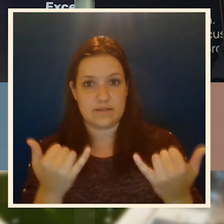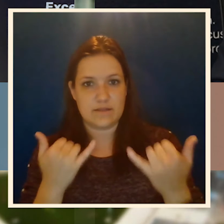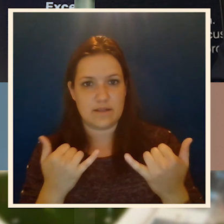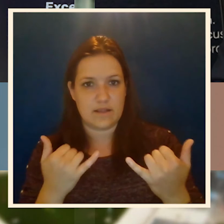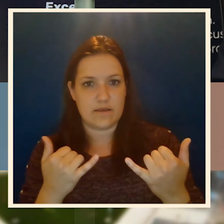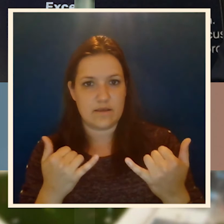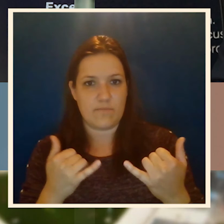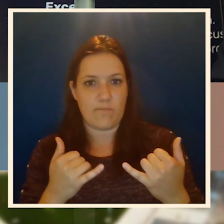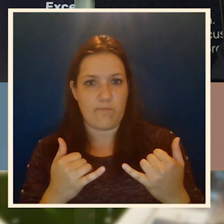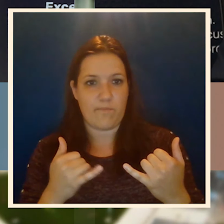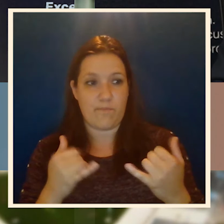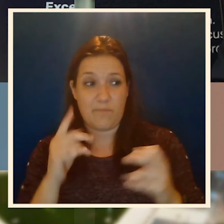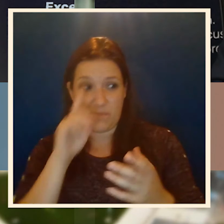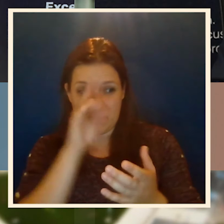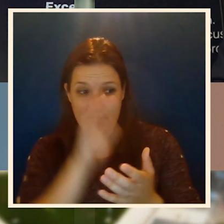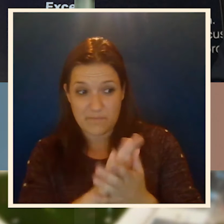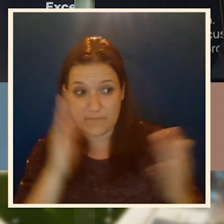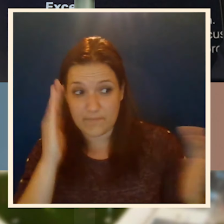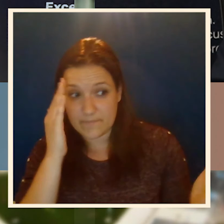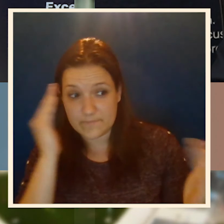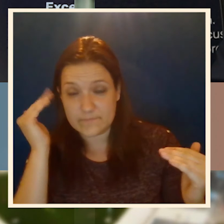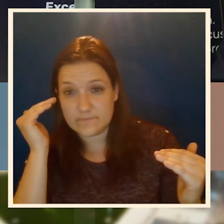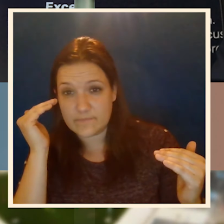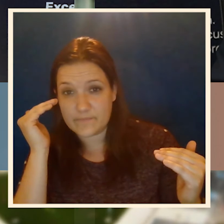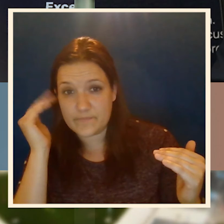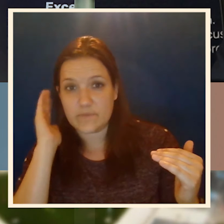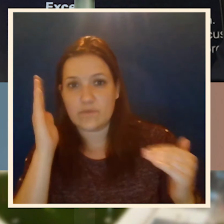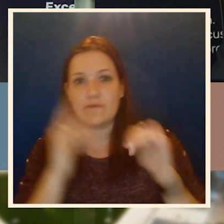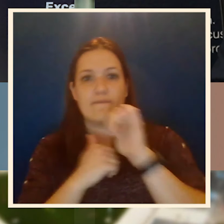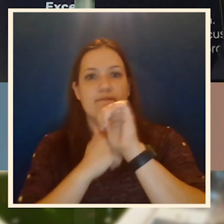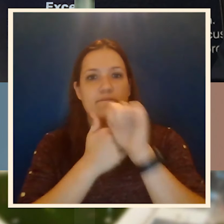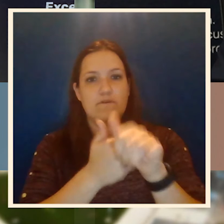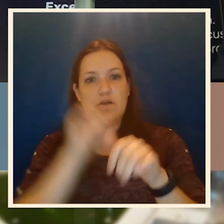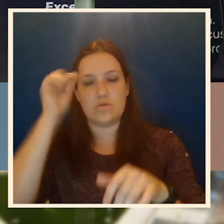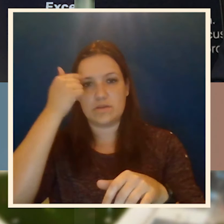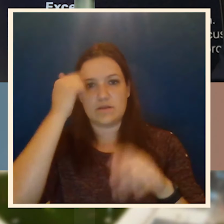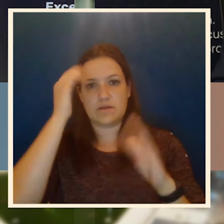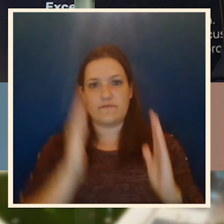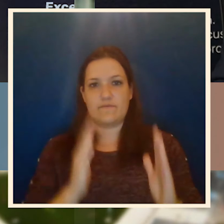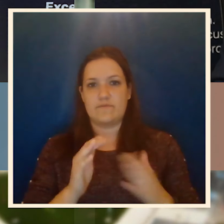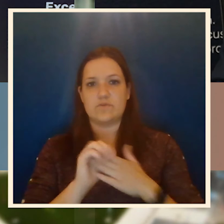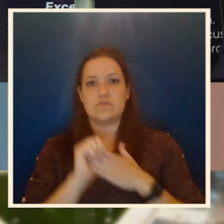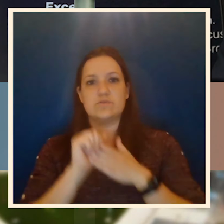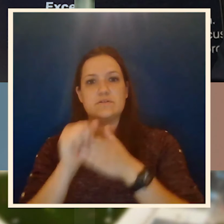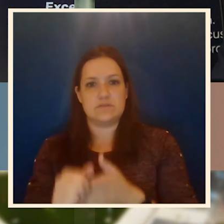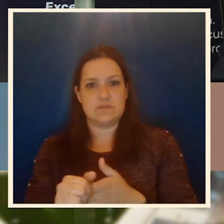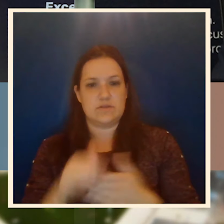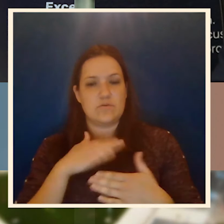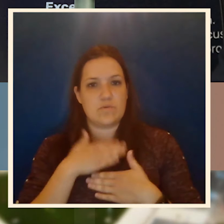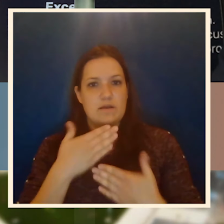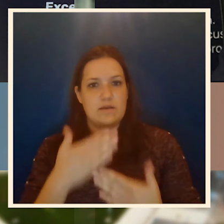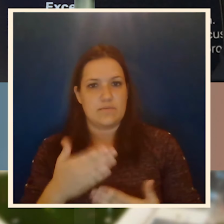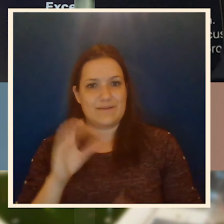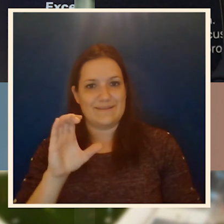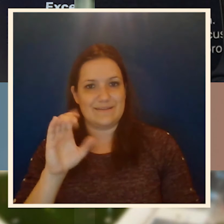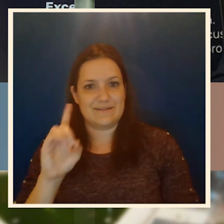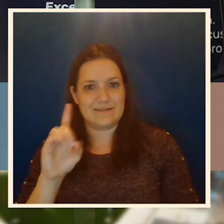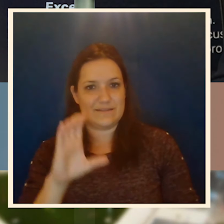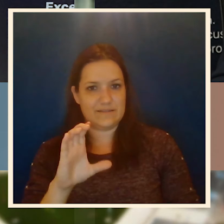the commissioners of OSHA are meeting today, and everybody believes and hopes that they're